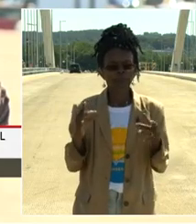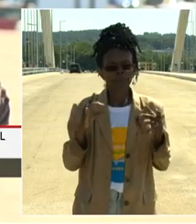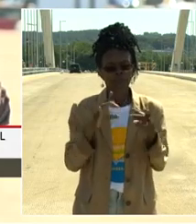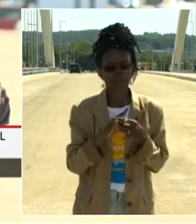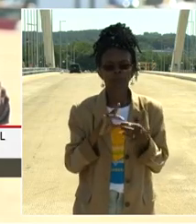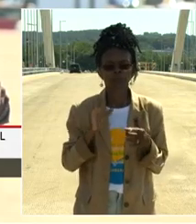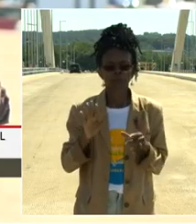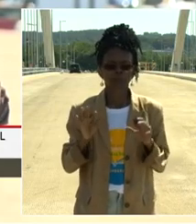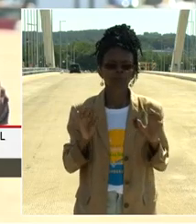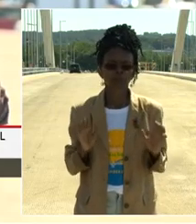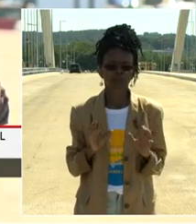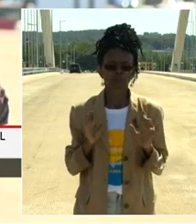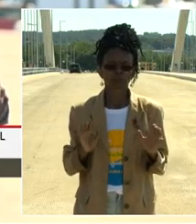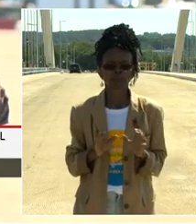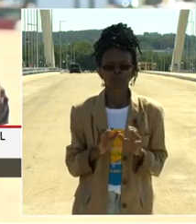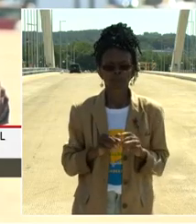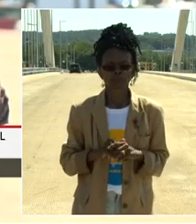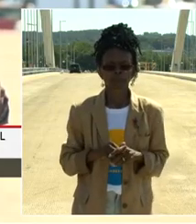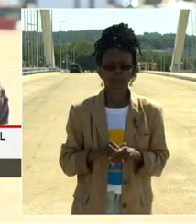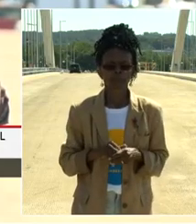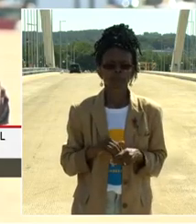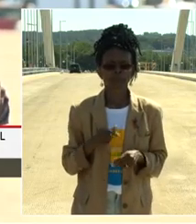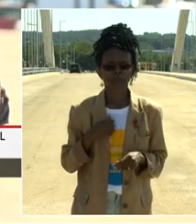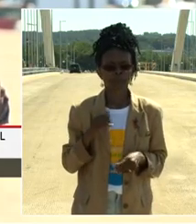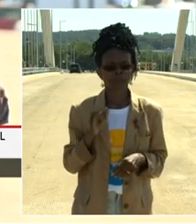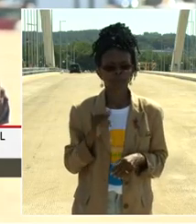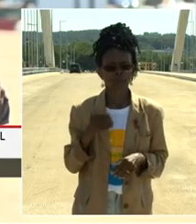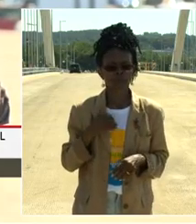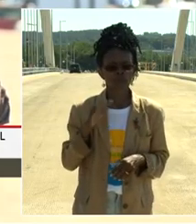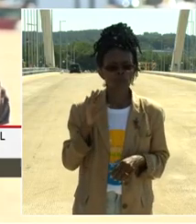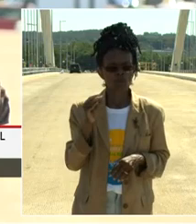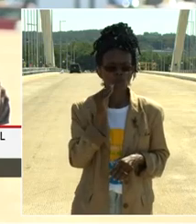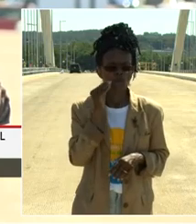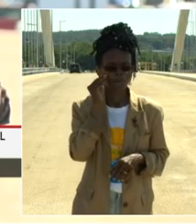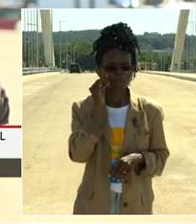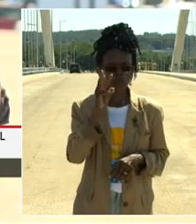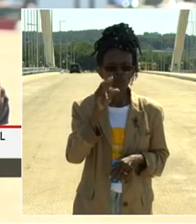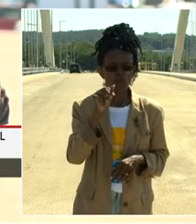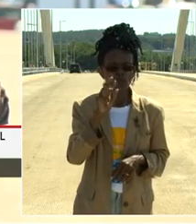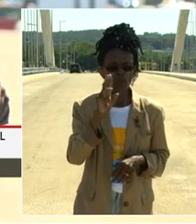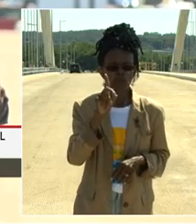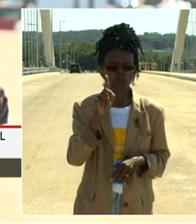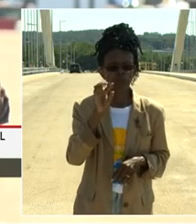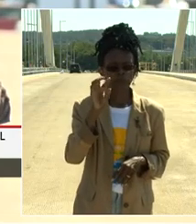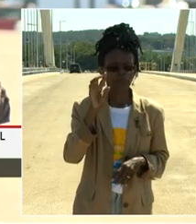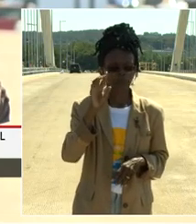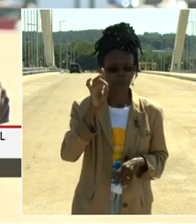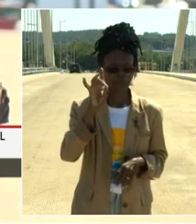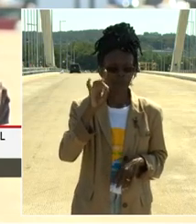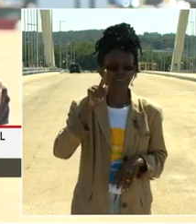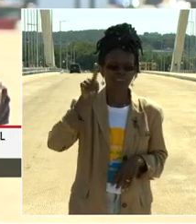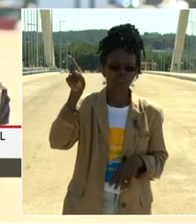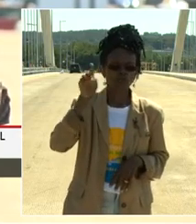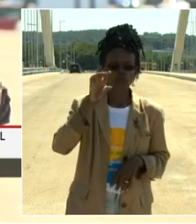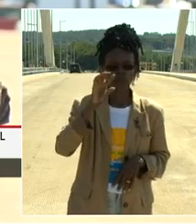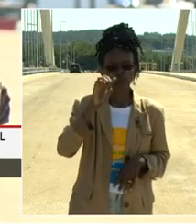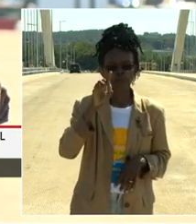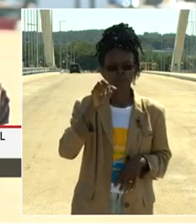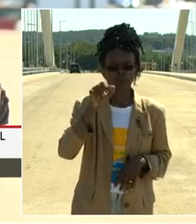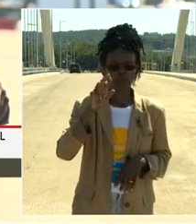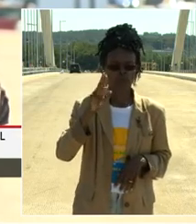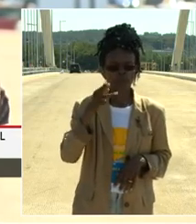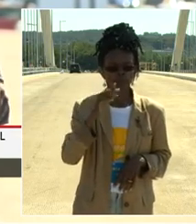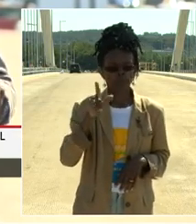in Ward 8 in the Cedar community. Today, with the renovations of this beautiful project, we